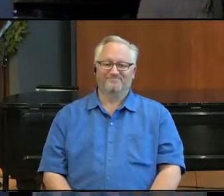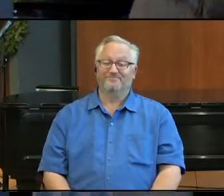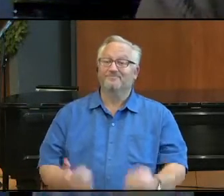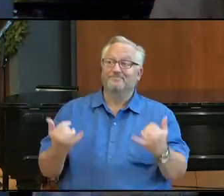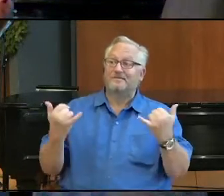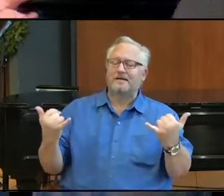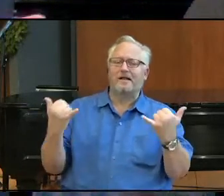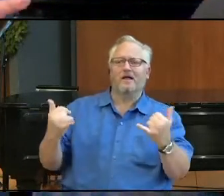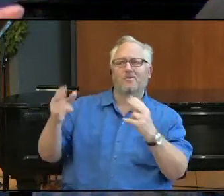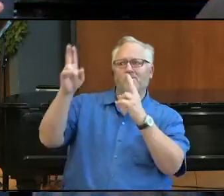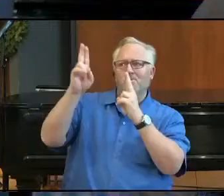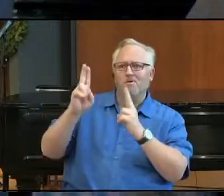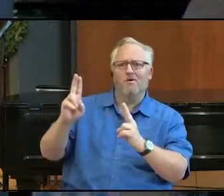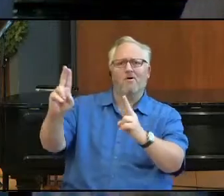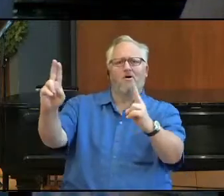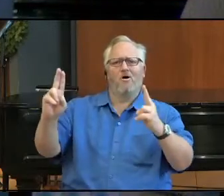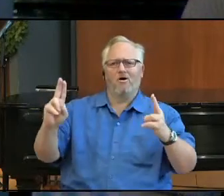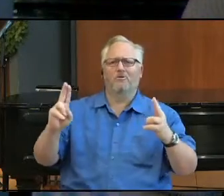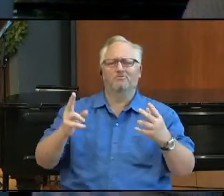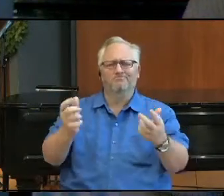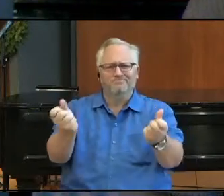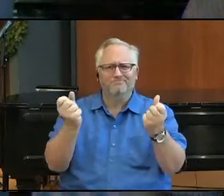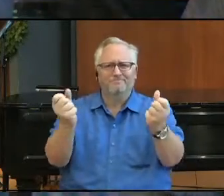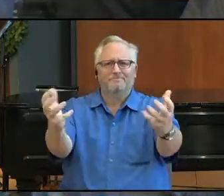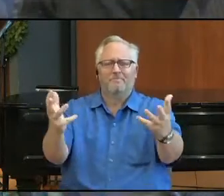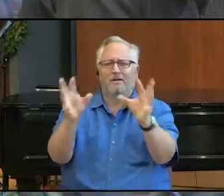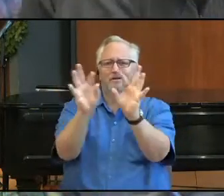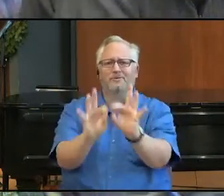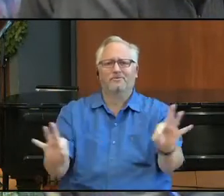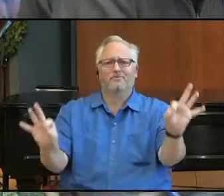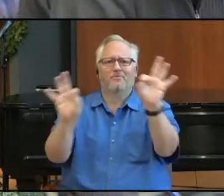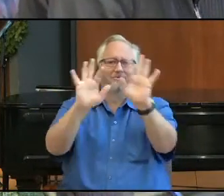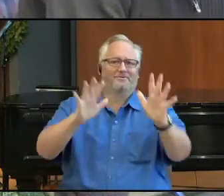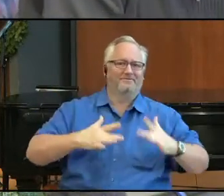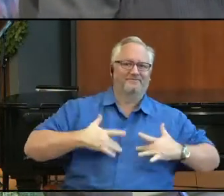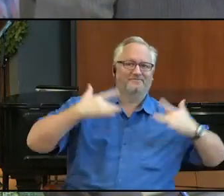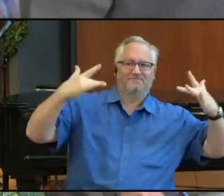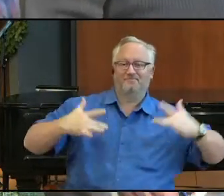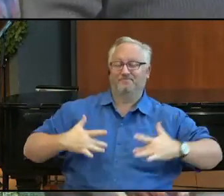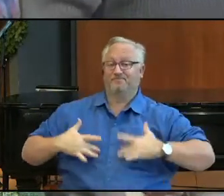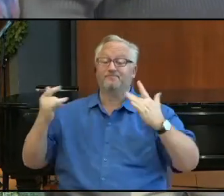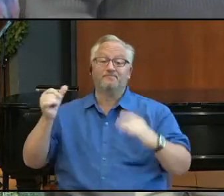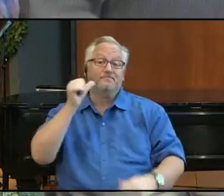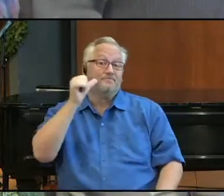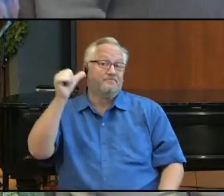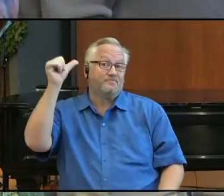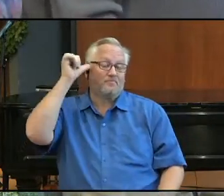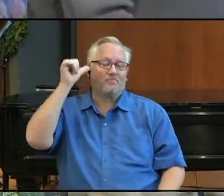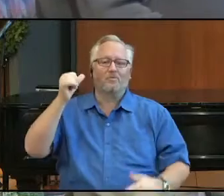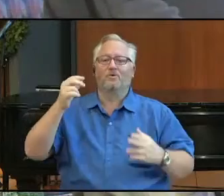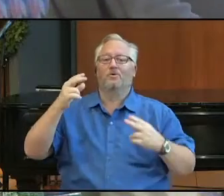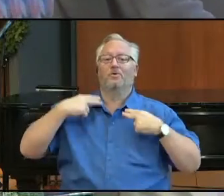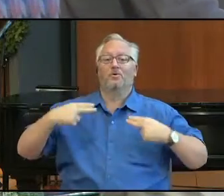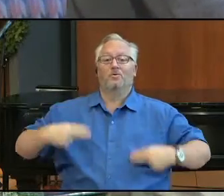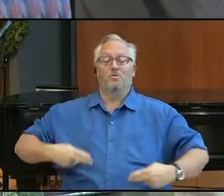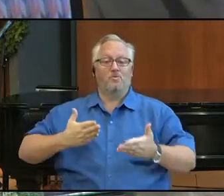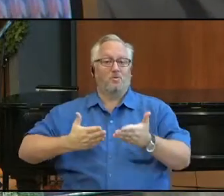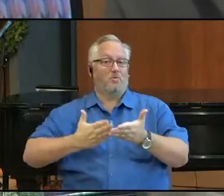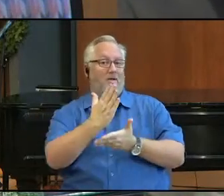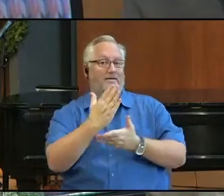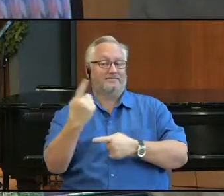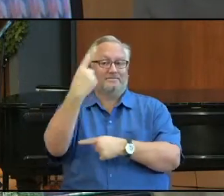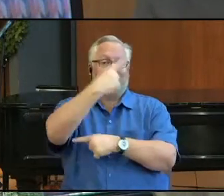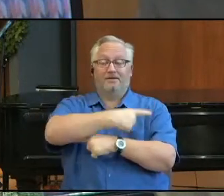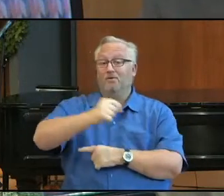Today we honor many important occasions. Yesterday was Human Rights Day.